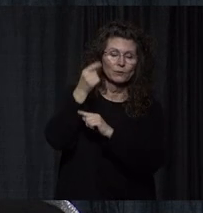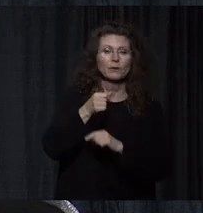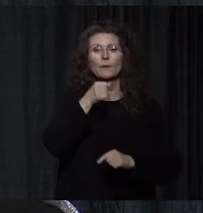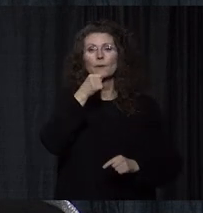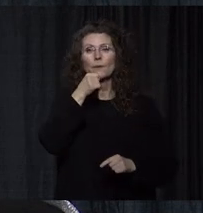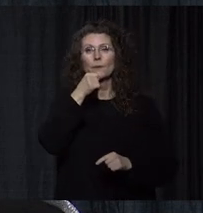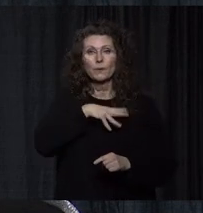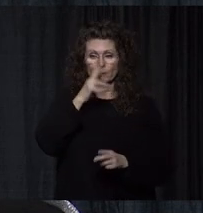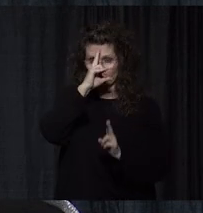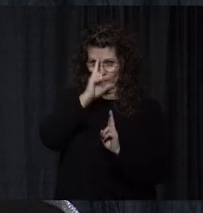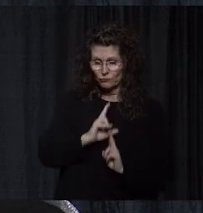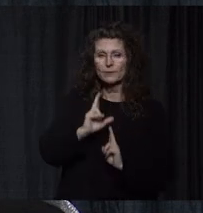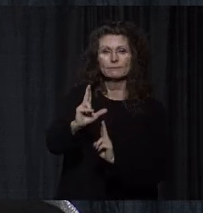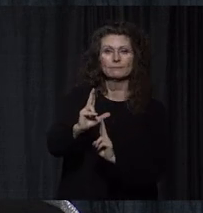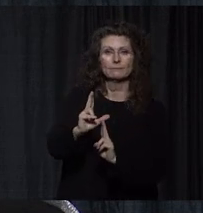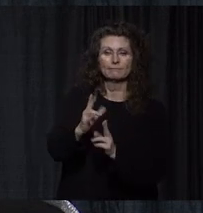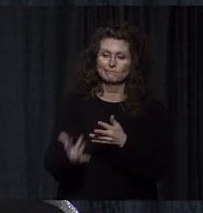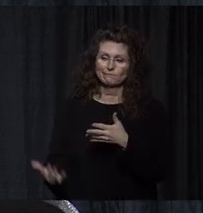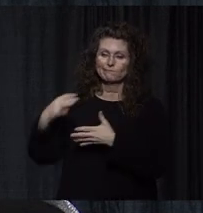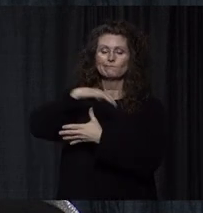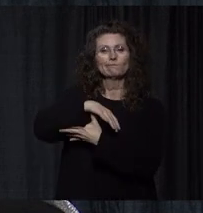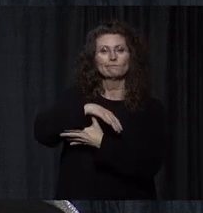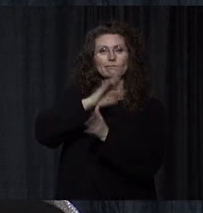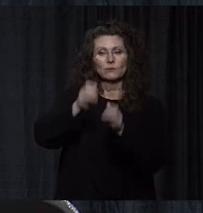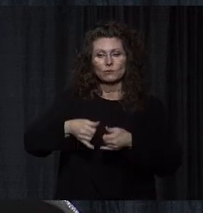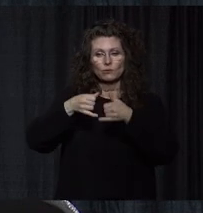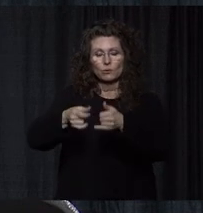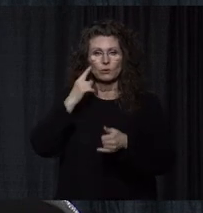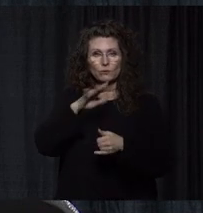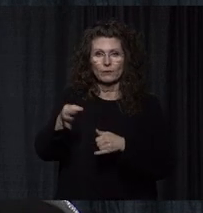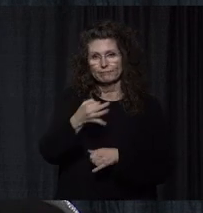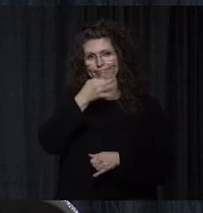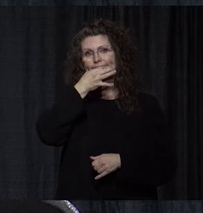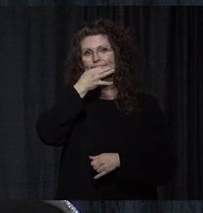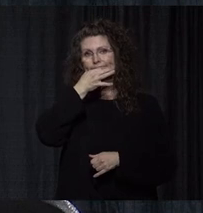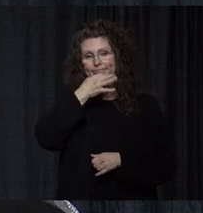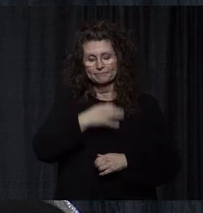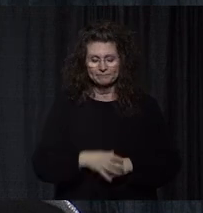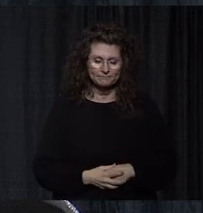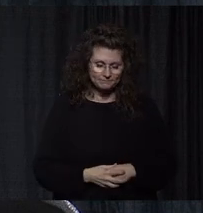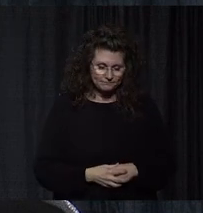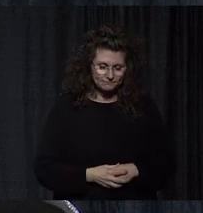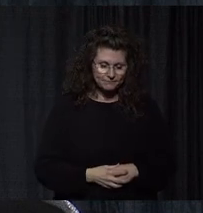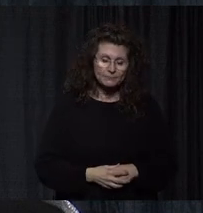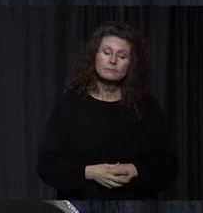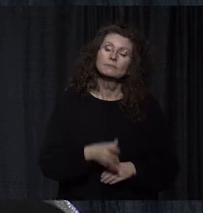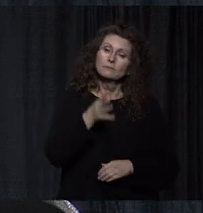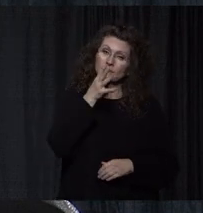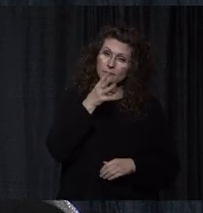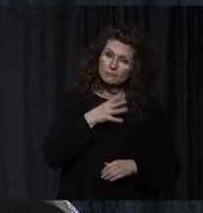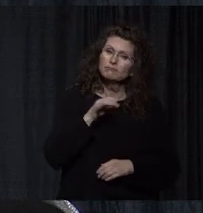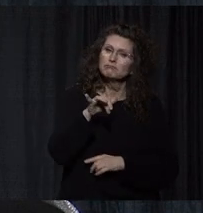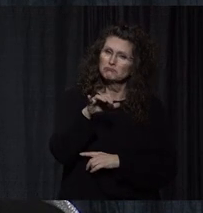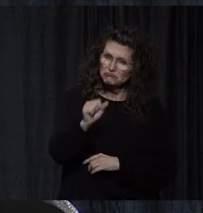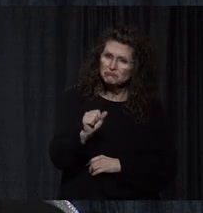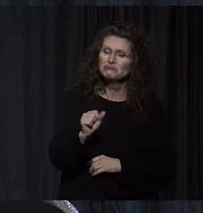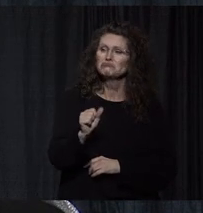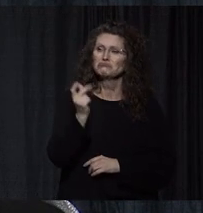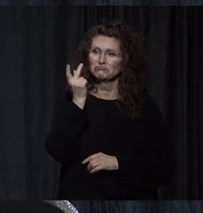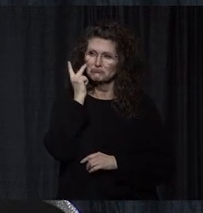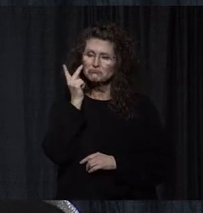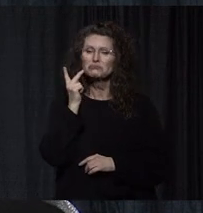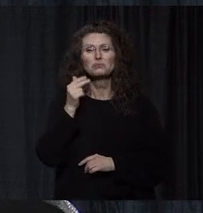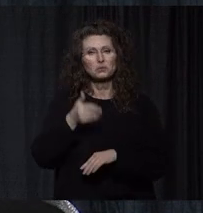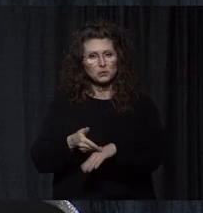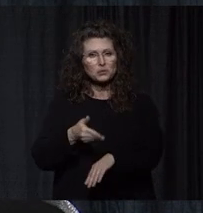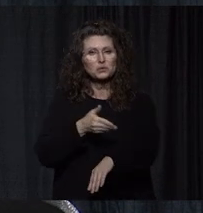recognized, prioritized, and rewarded for their excellence. And while women have made enormous strides in